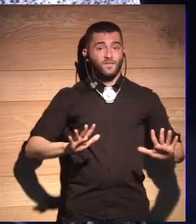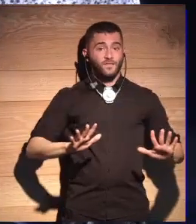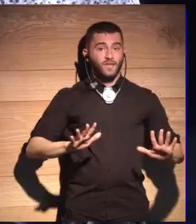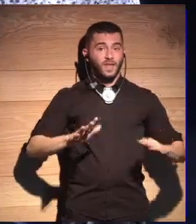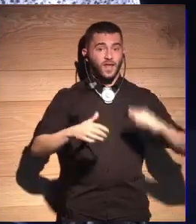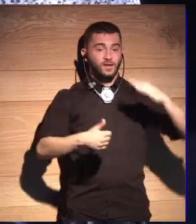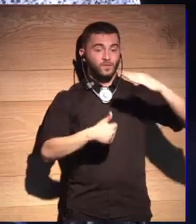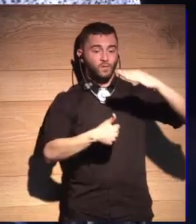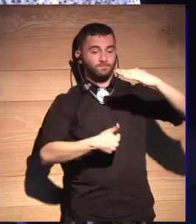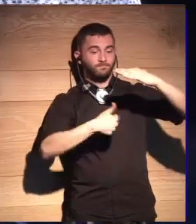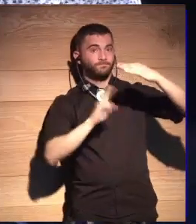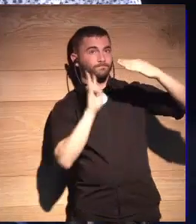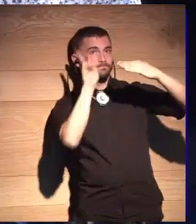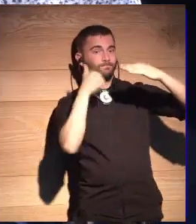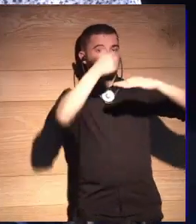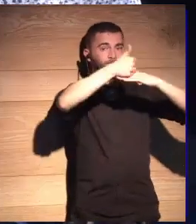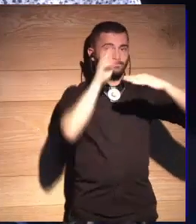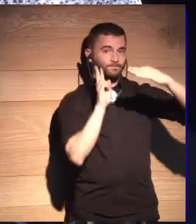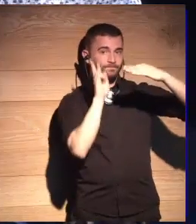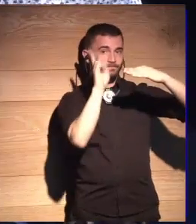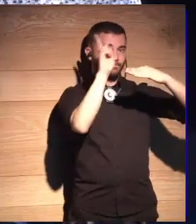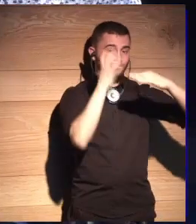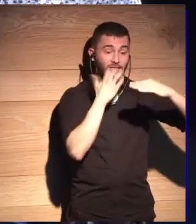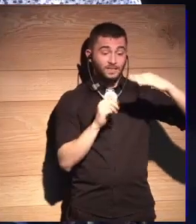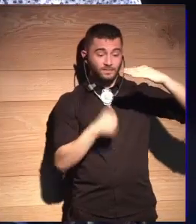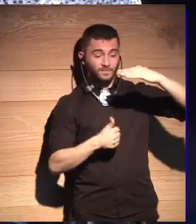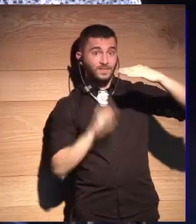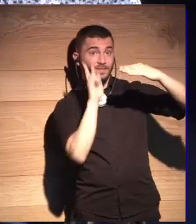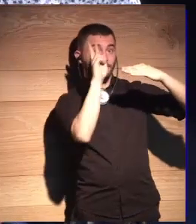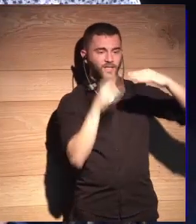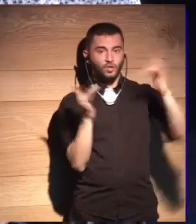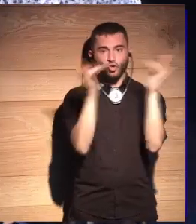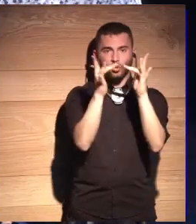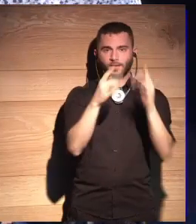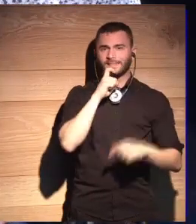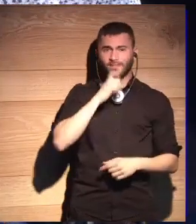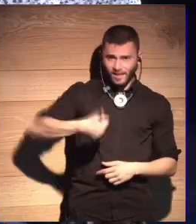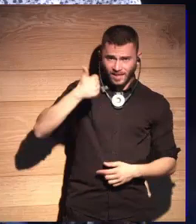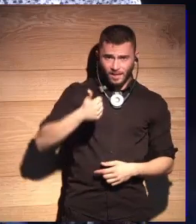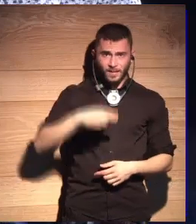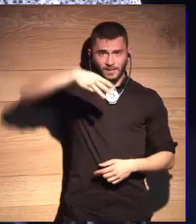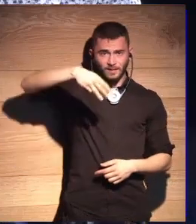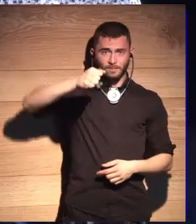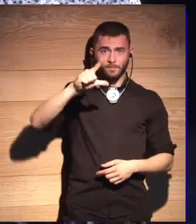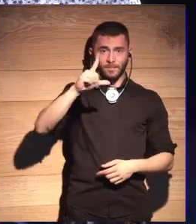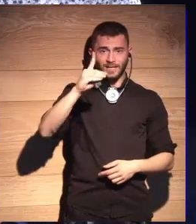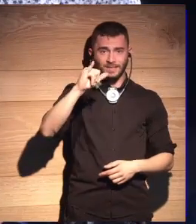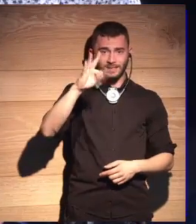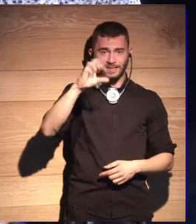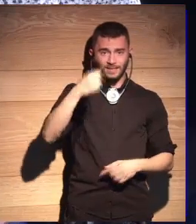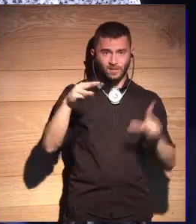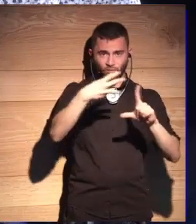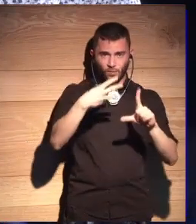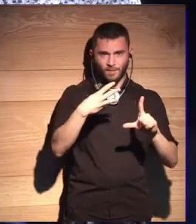been experts normally are educated people, they have gone to university, etc. And for a lot of people,